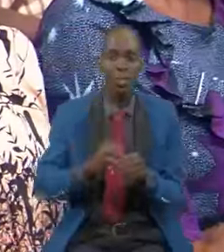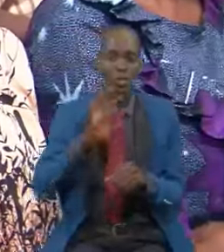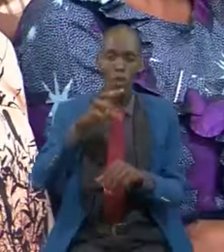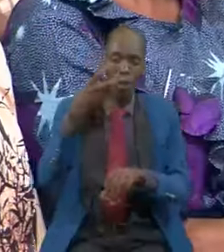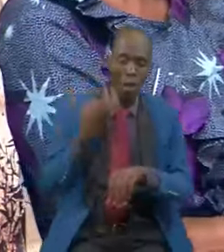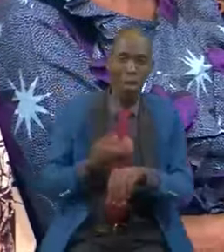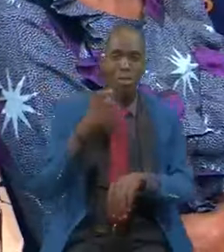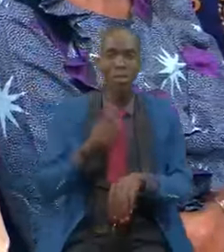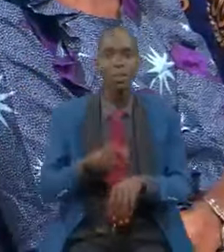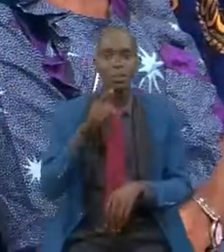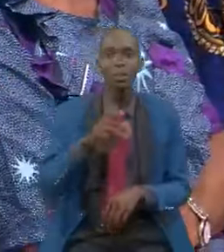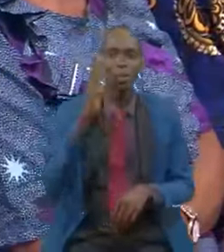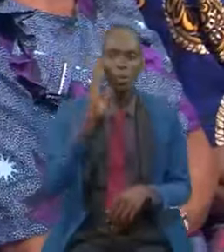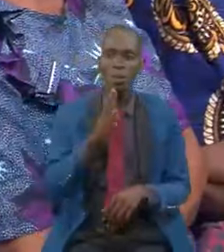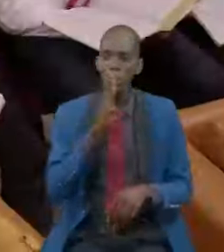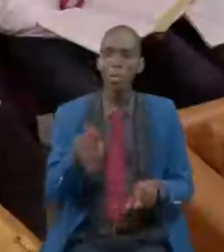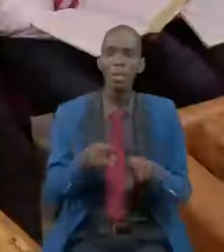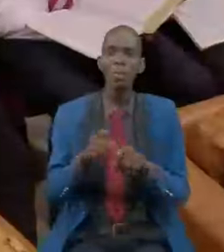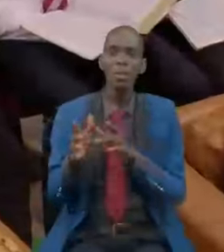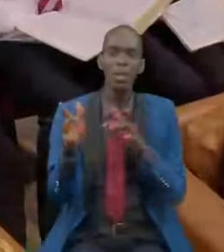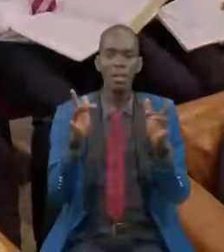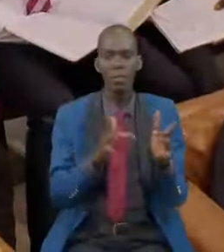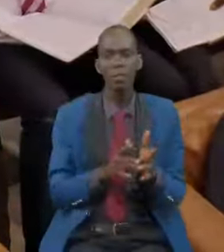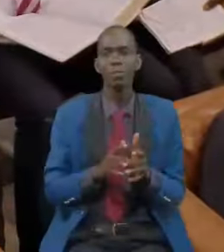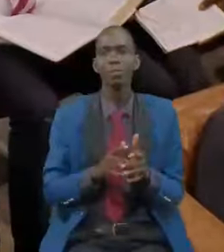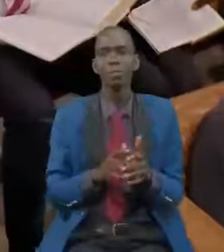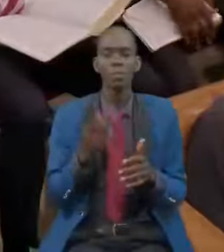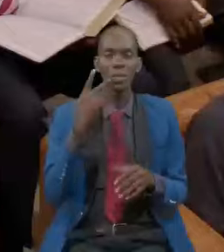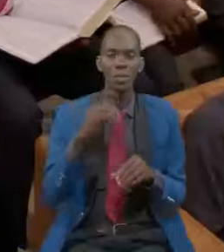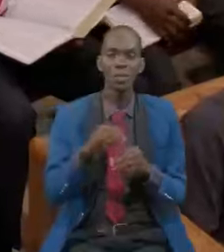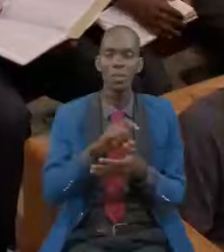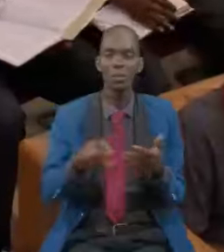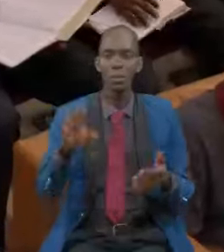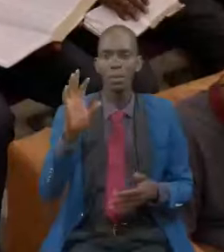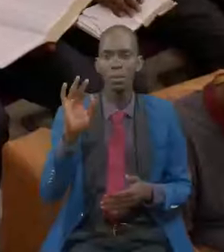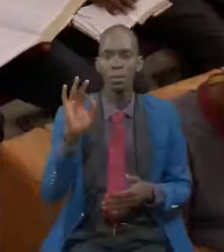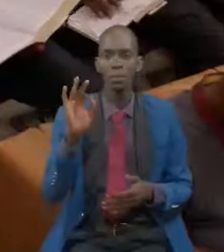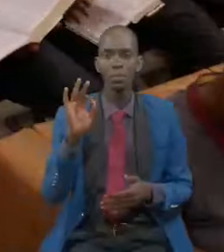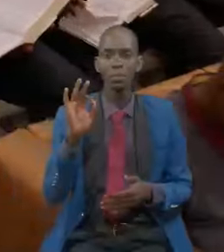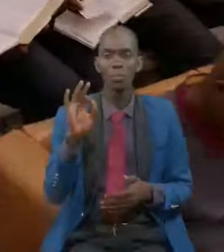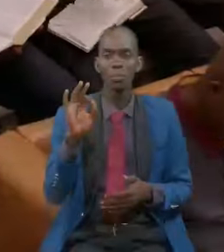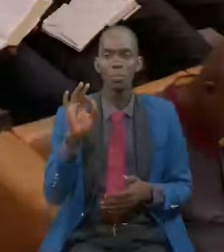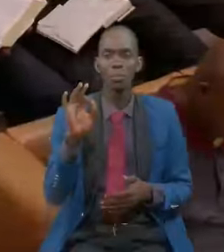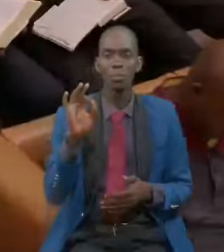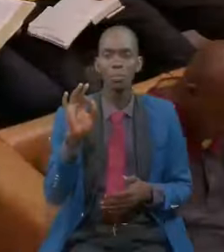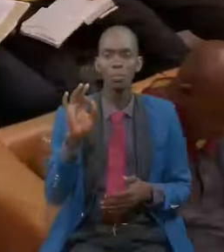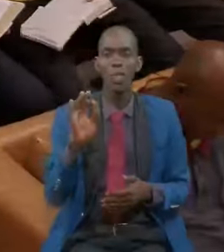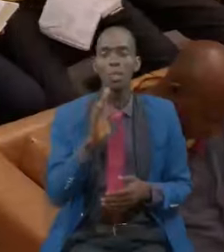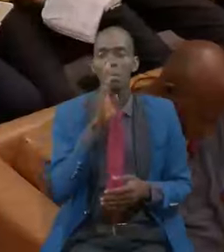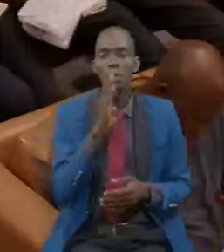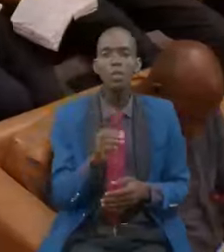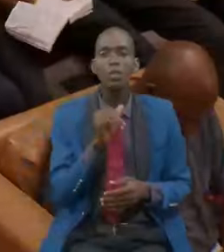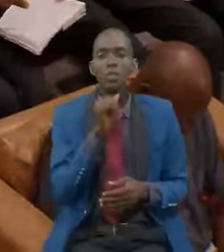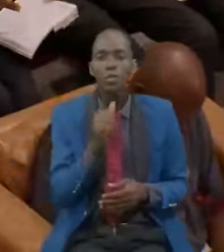be like Jesus. Look at verse 9. In verse 9, be not